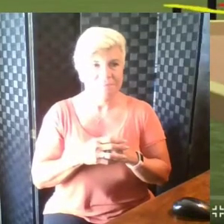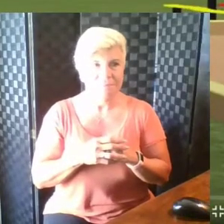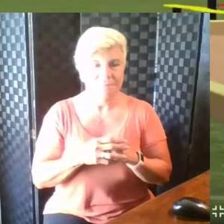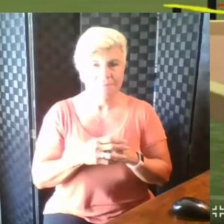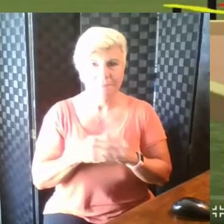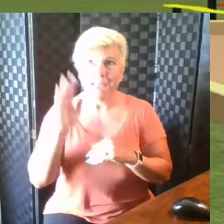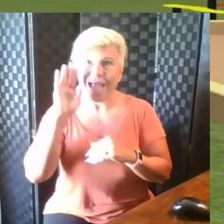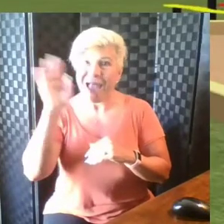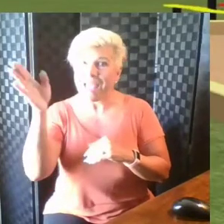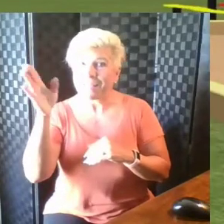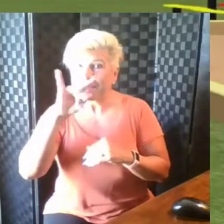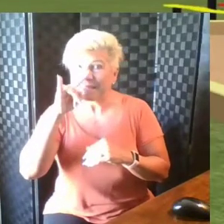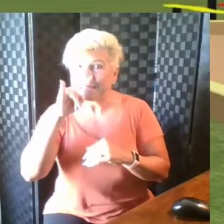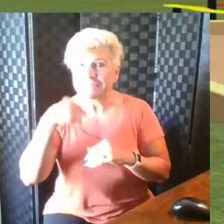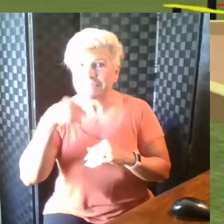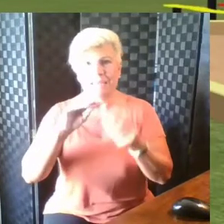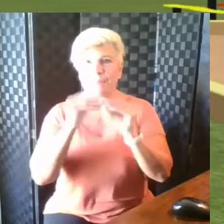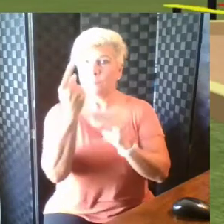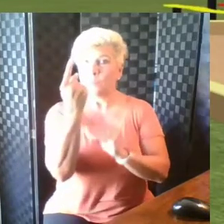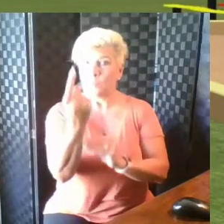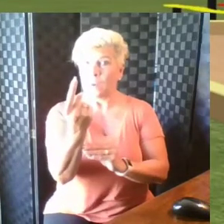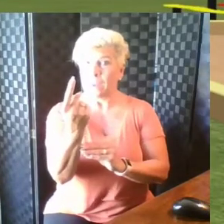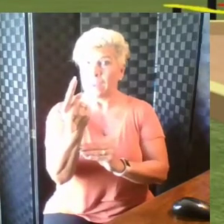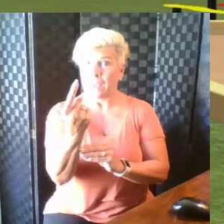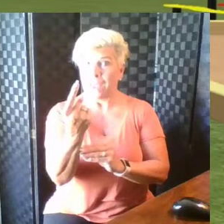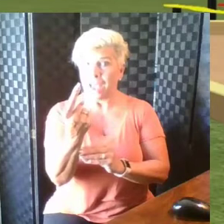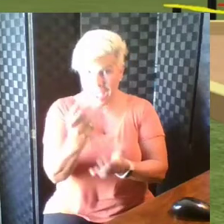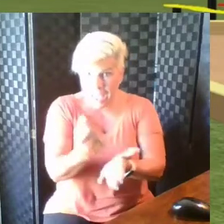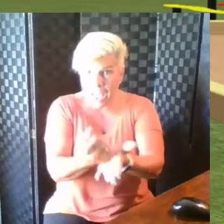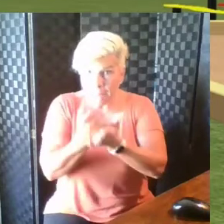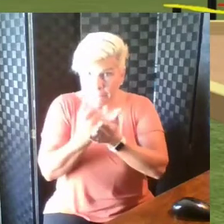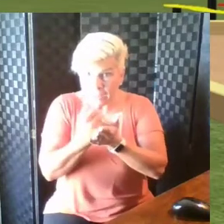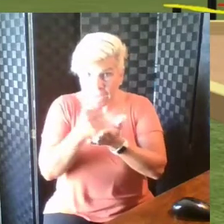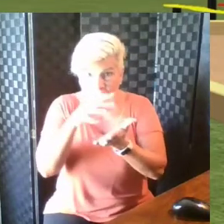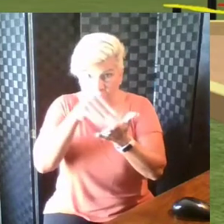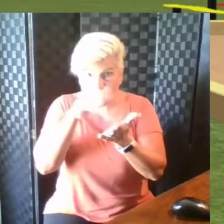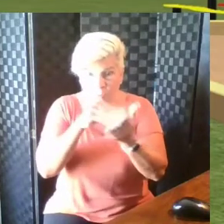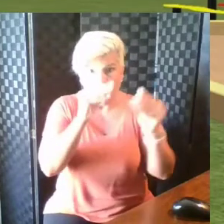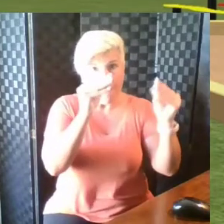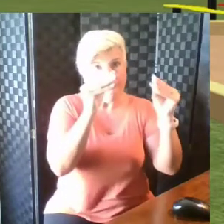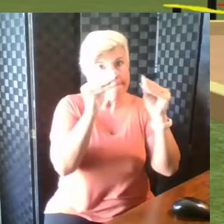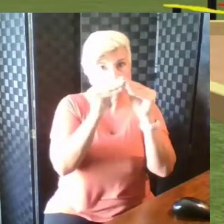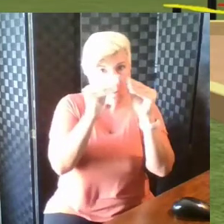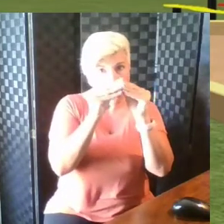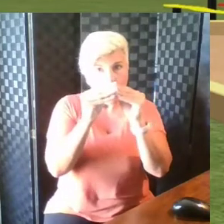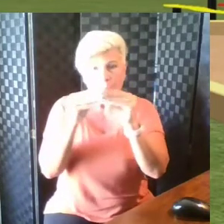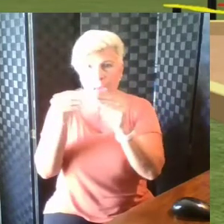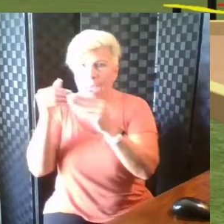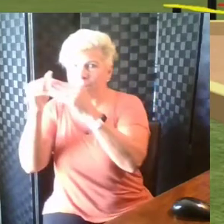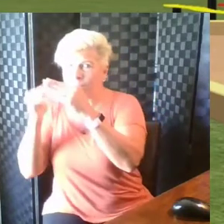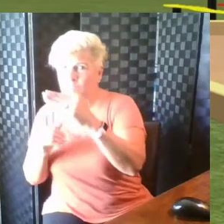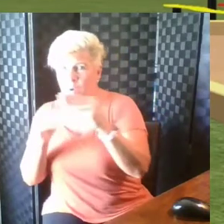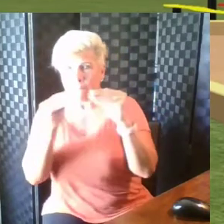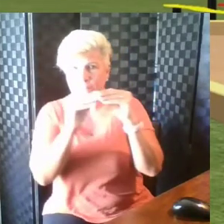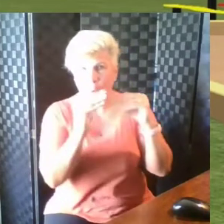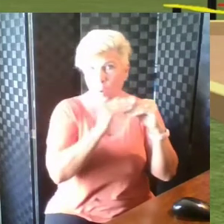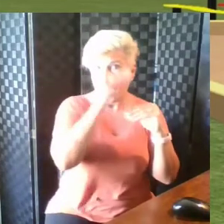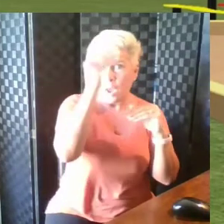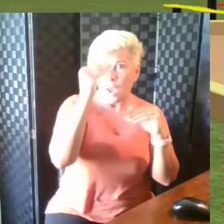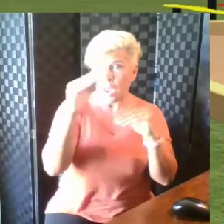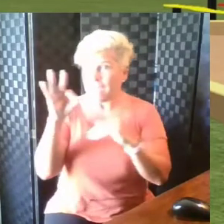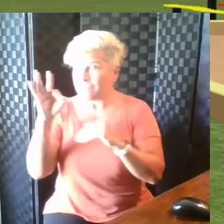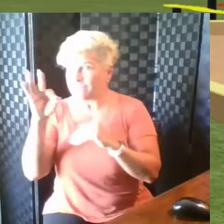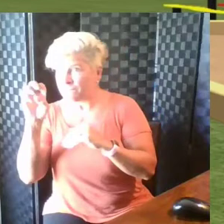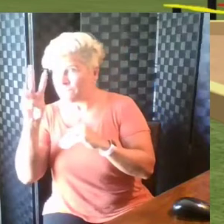Hello kids, I'm the number 1, and I'm here to get your help to learn about more and fewer. Can you help me learn about these words?